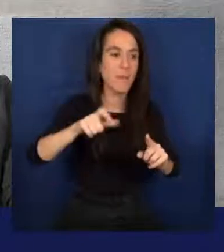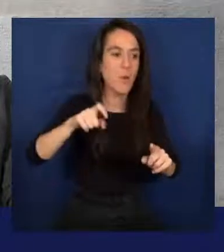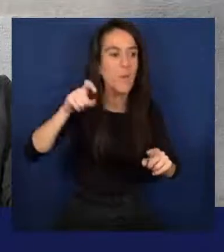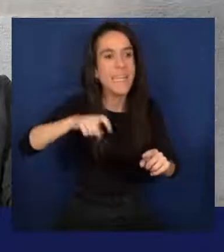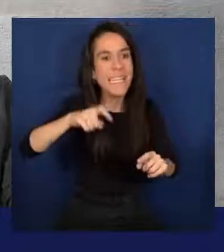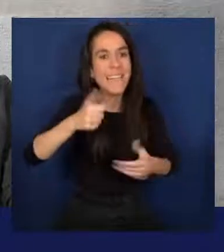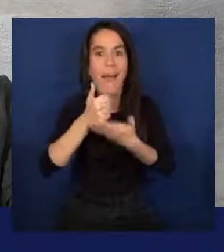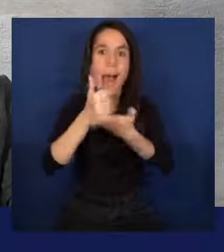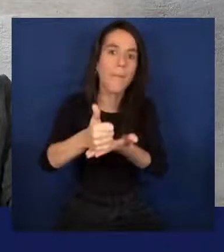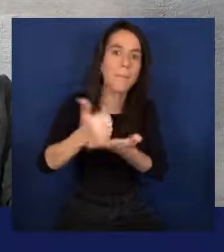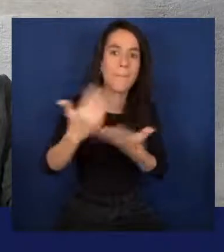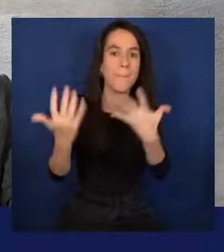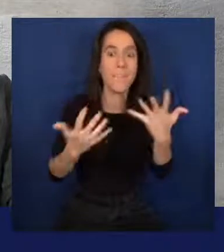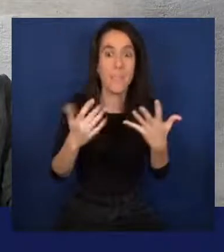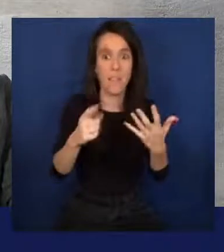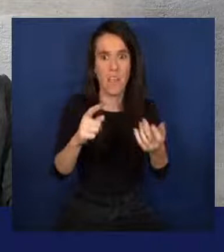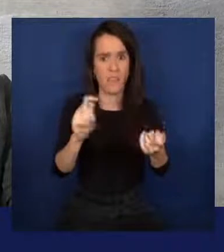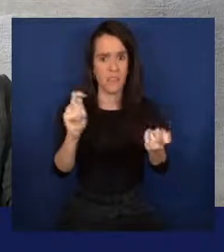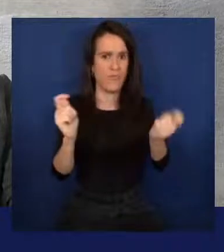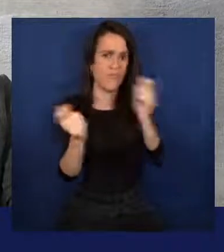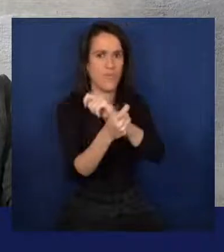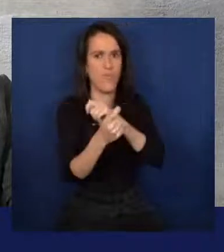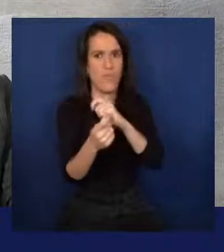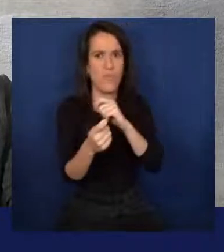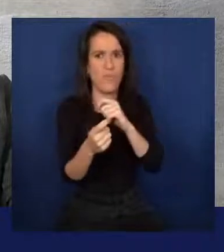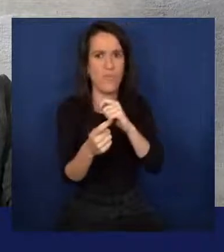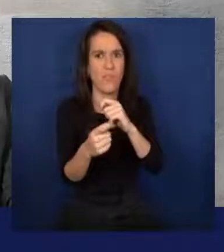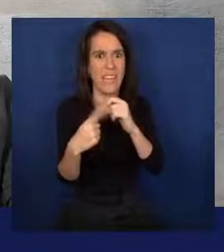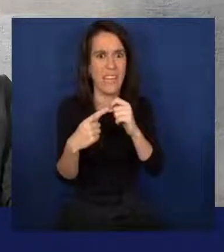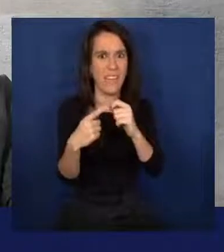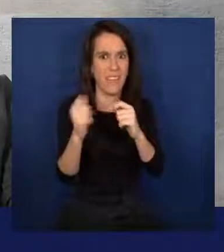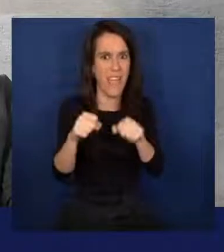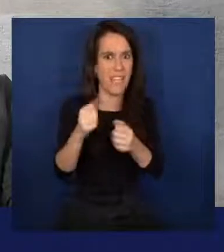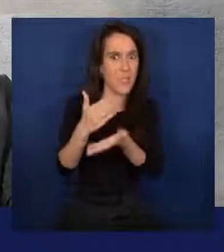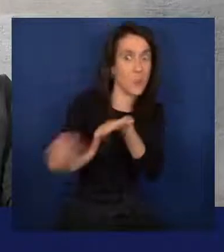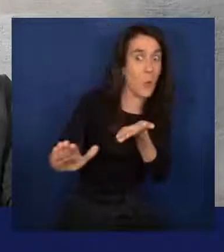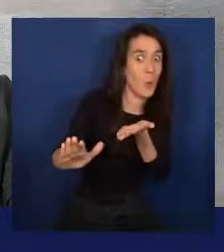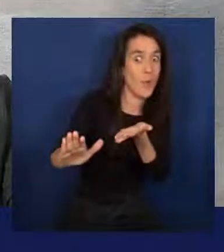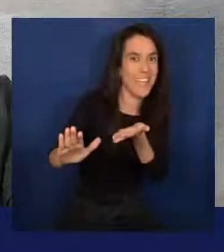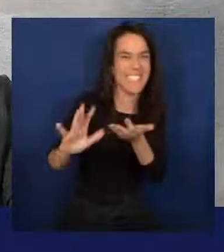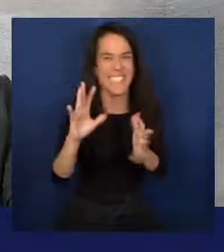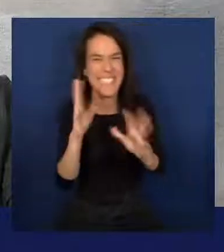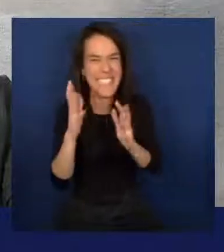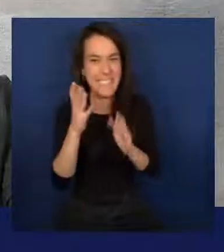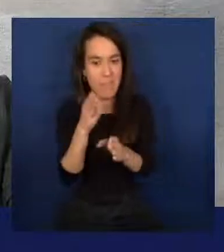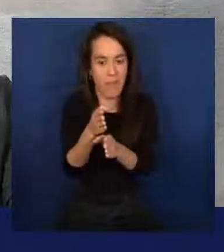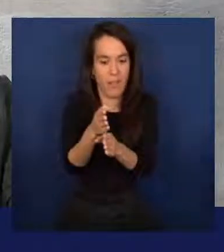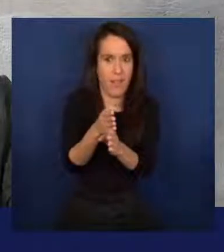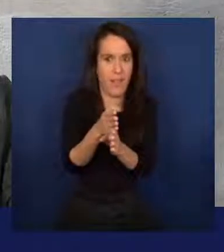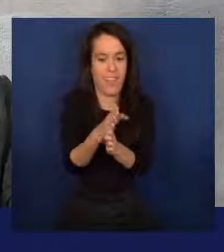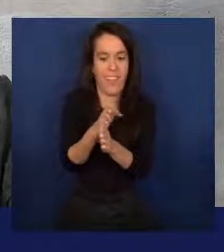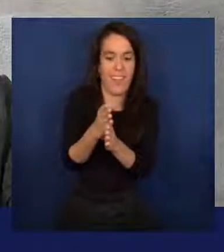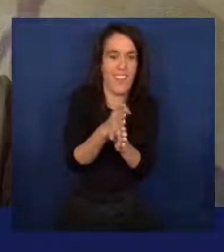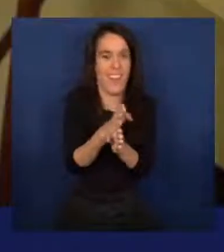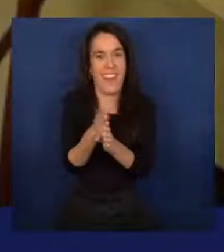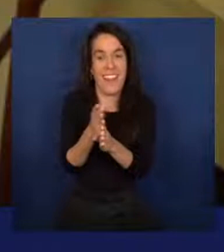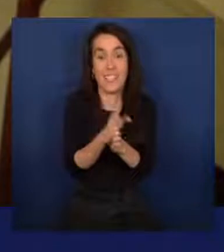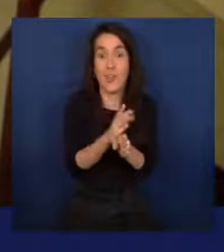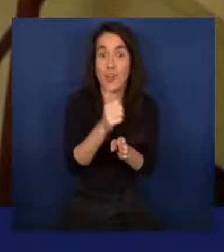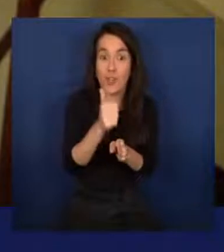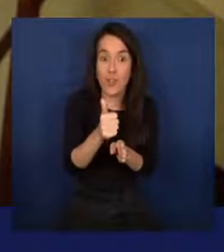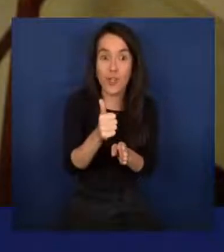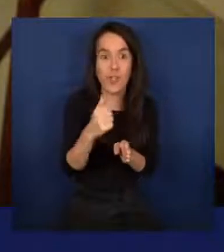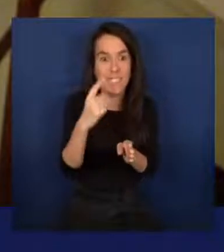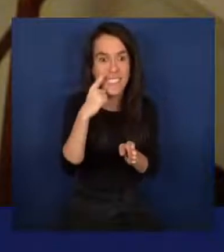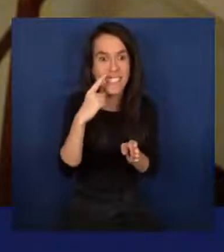can revert it and say, hey, I'm going to exclude this student. So by including my intent in the code, it's like, yeah, this is